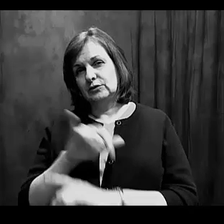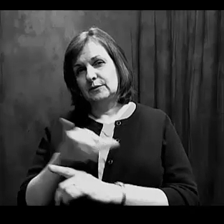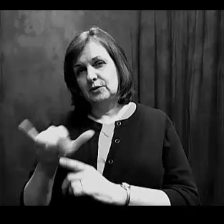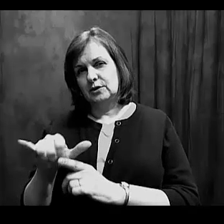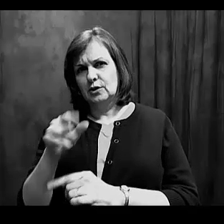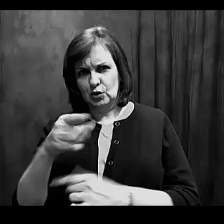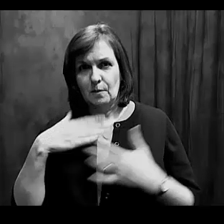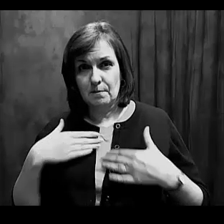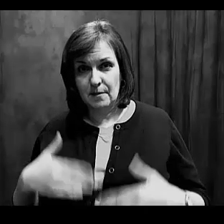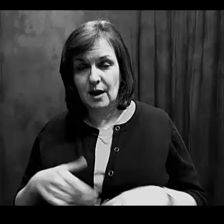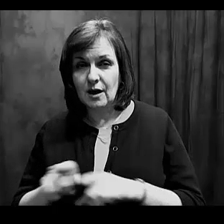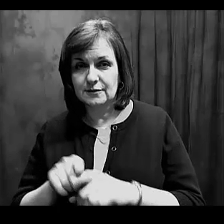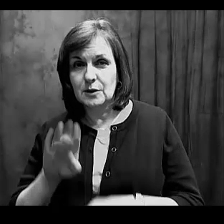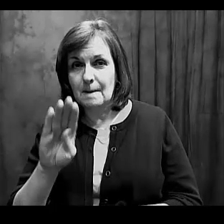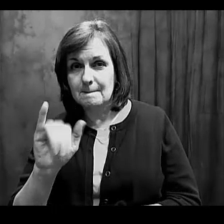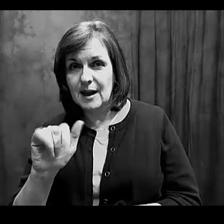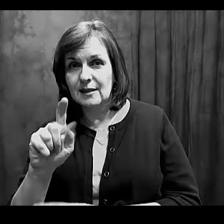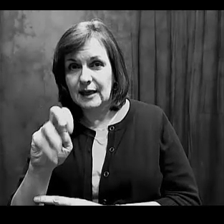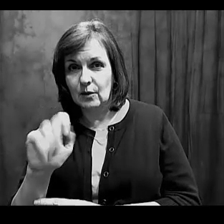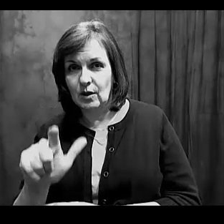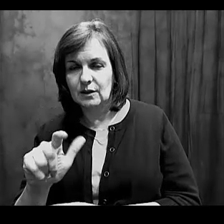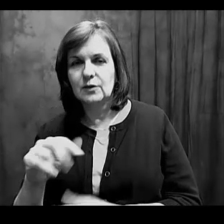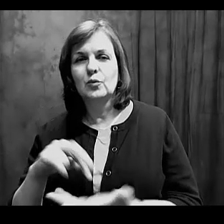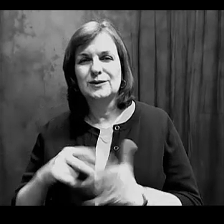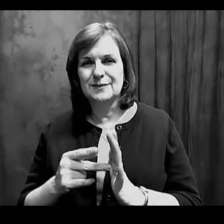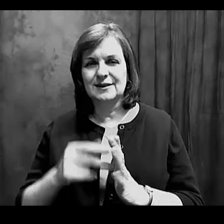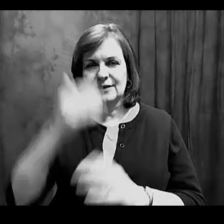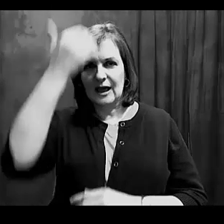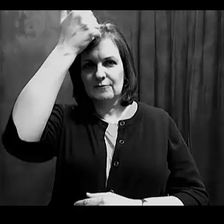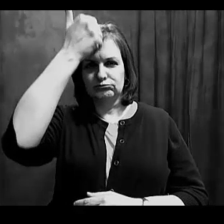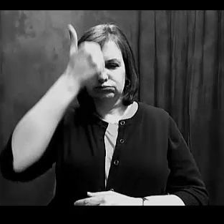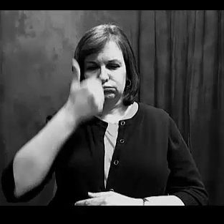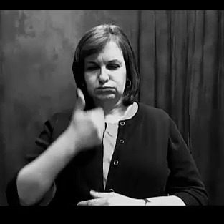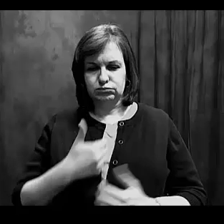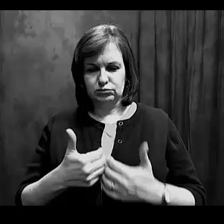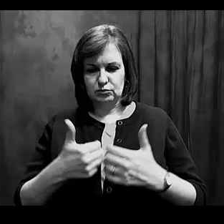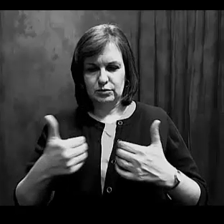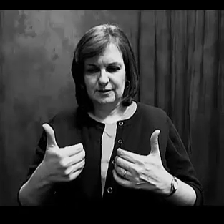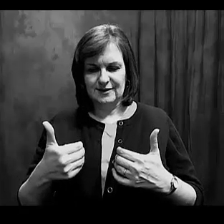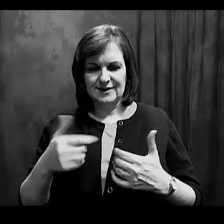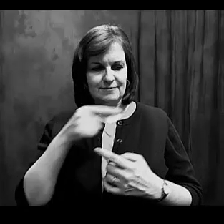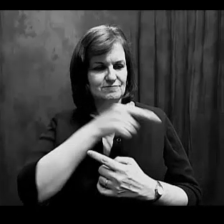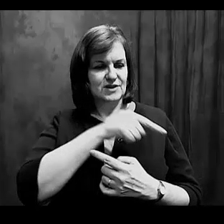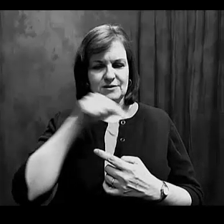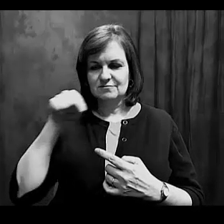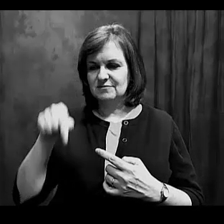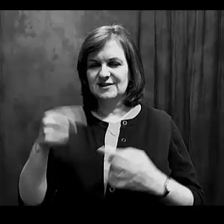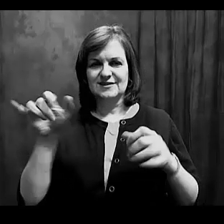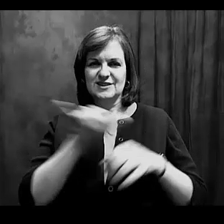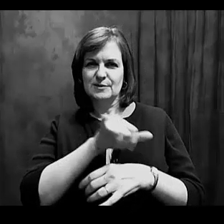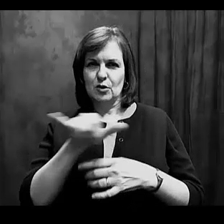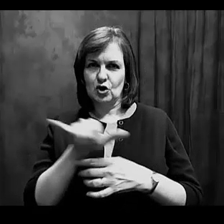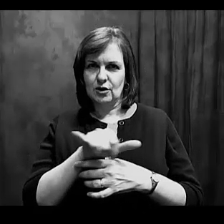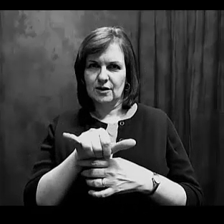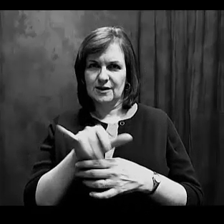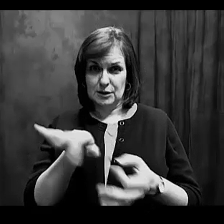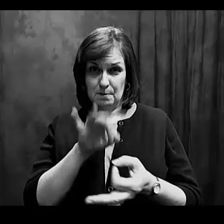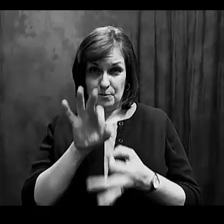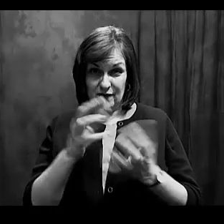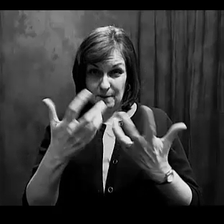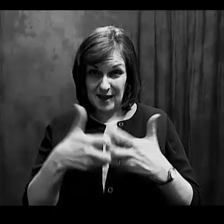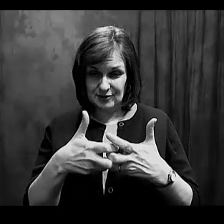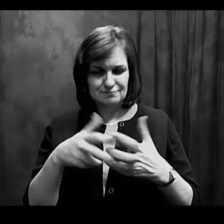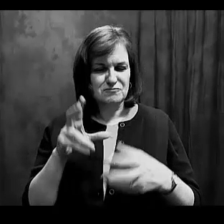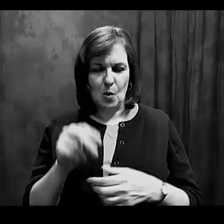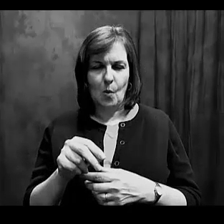also bilaterally symmetric. It means that if we split you down the middle, we have a mirror image on each side. Is it